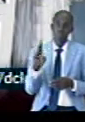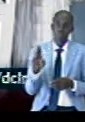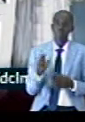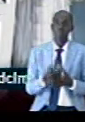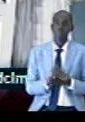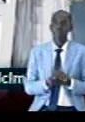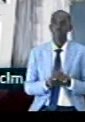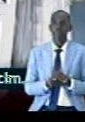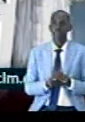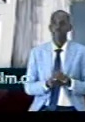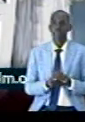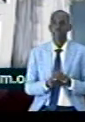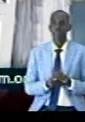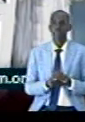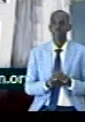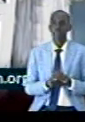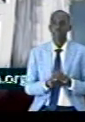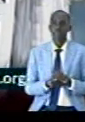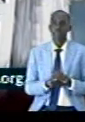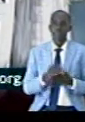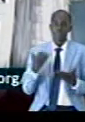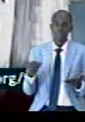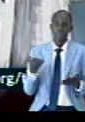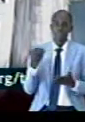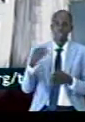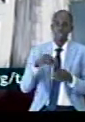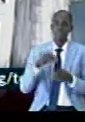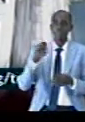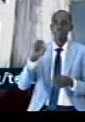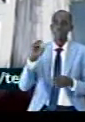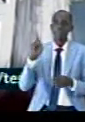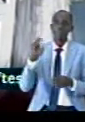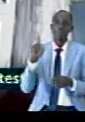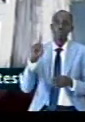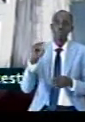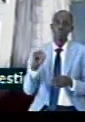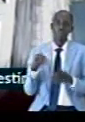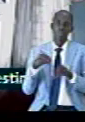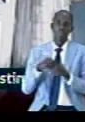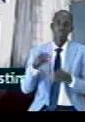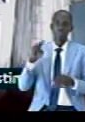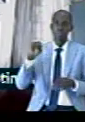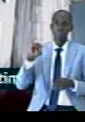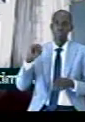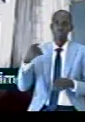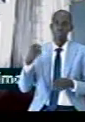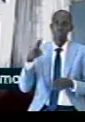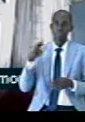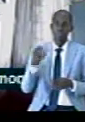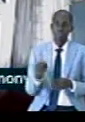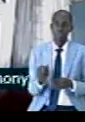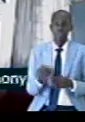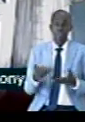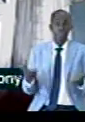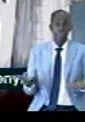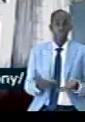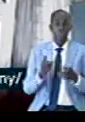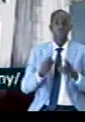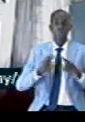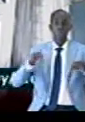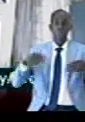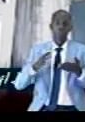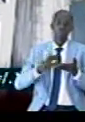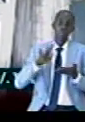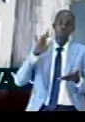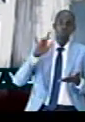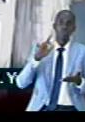God, Sabumbrini, Sokoto State, Nigeria. I'm here this afternoon to give God the glory